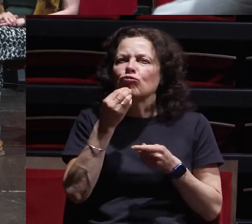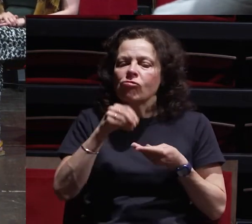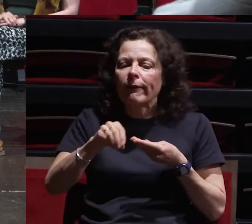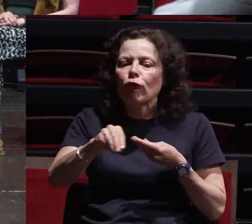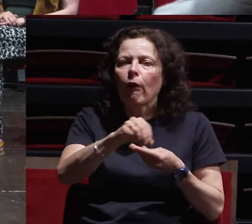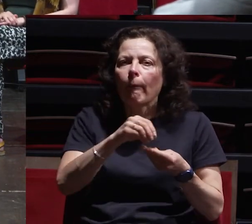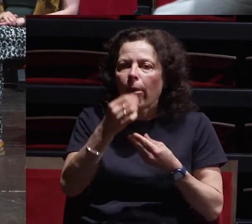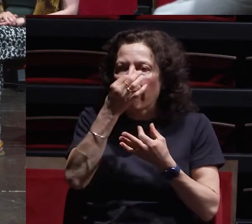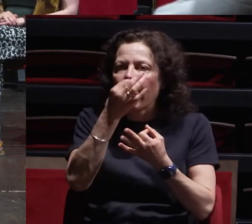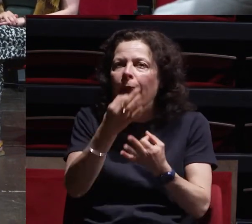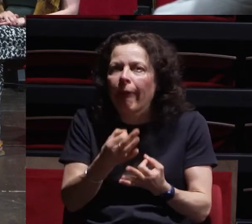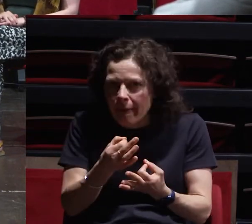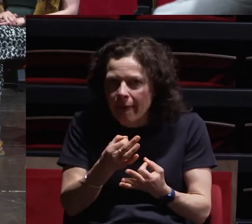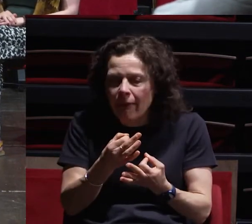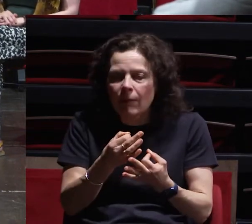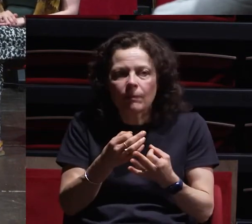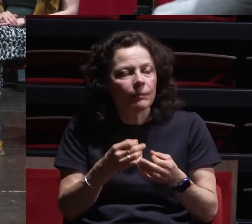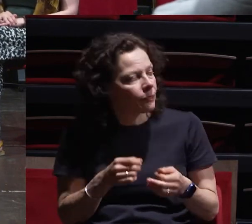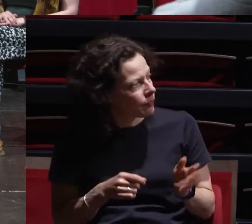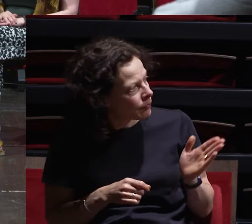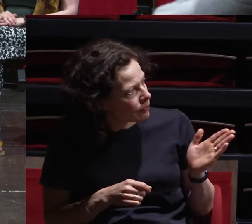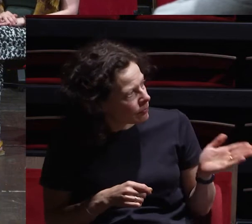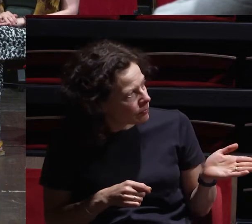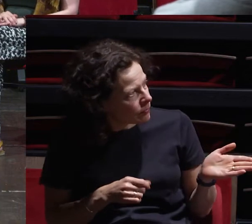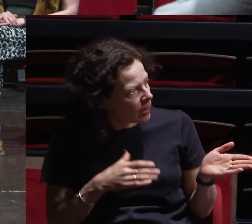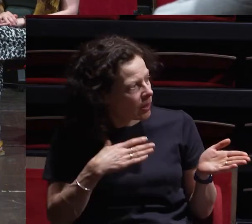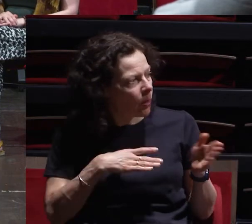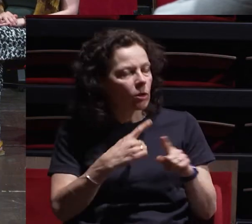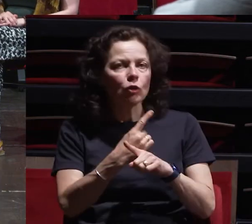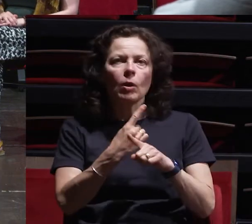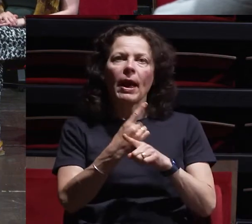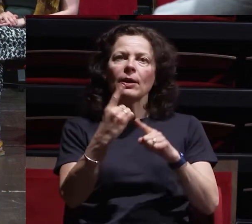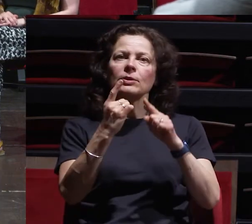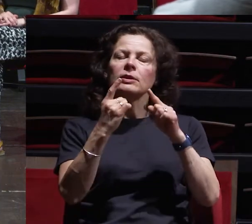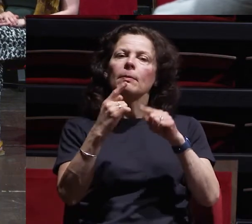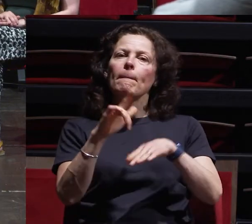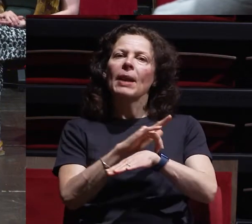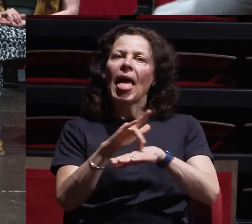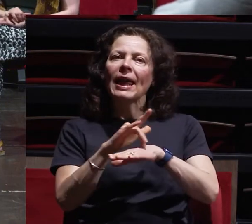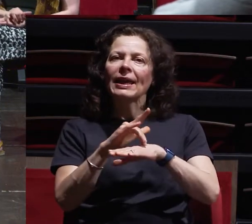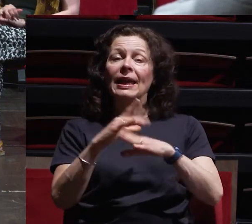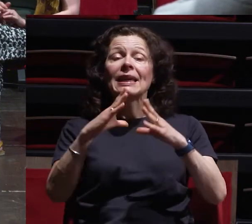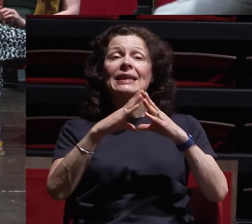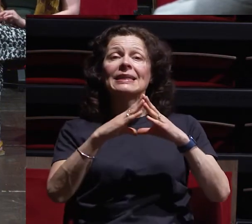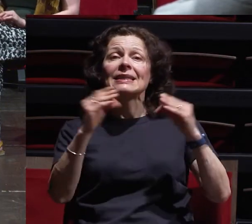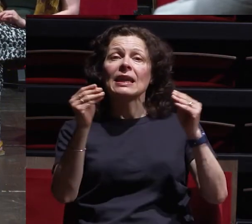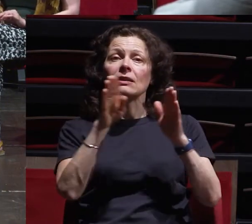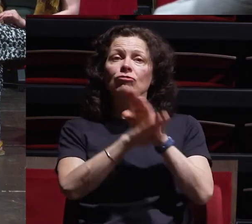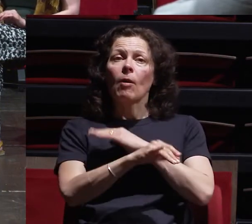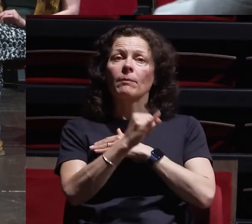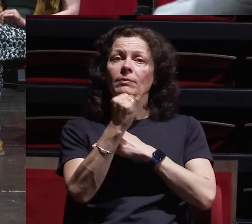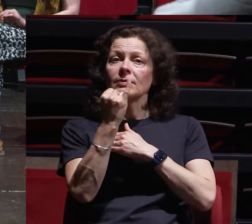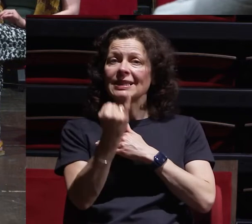little breadcrumb. Yeah, that you can a little breadcrumb. I want to talk a bit about your play, Scenes from